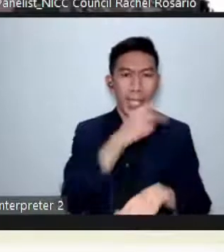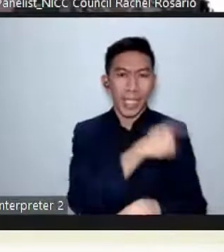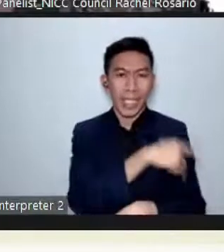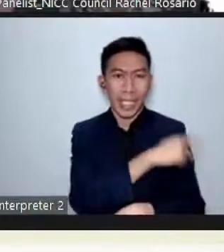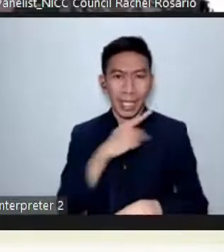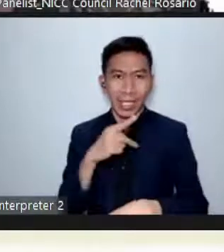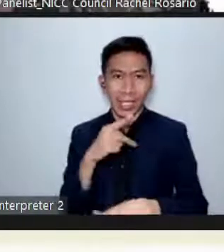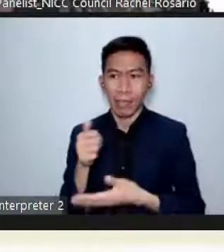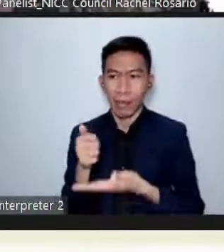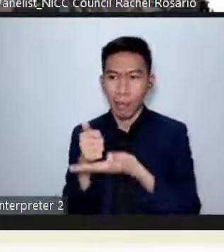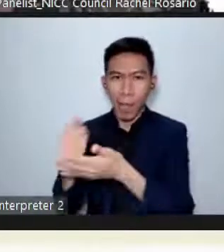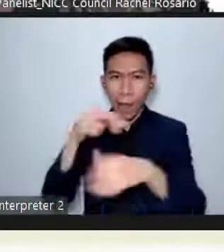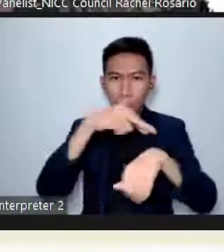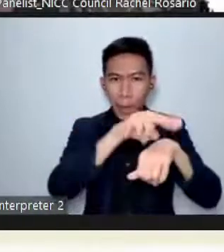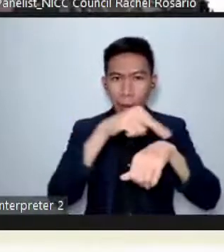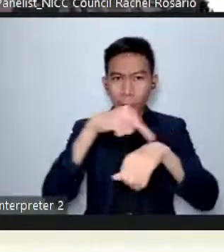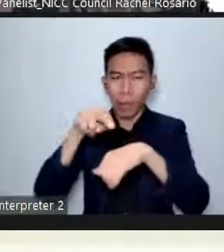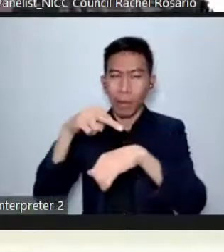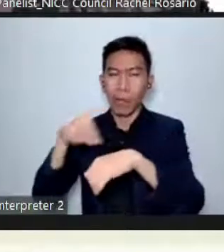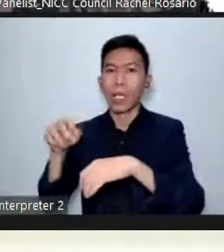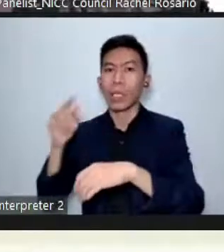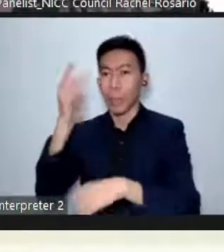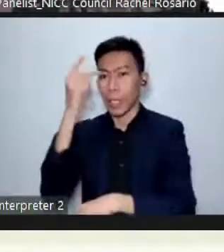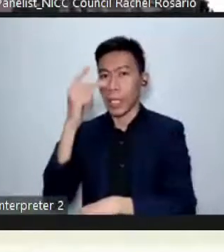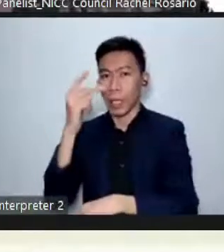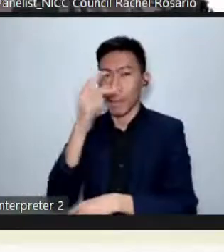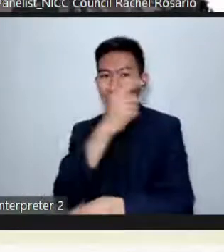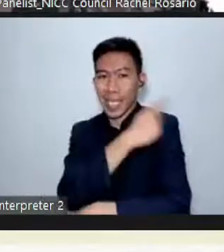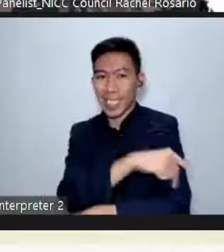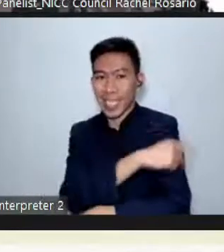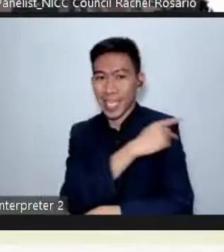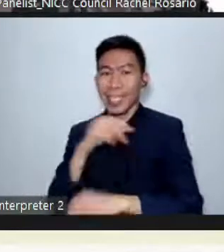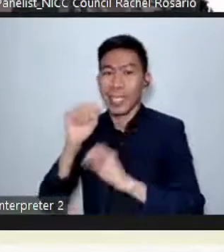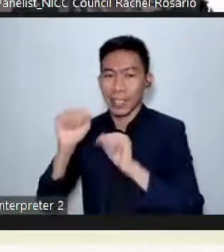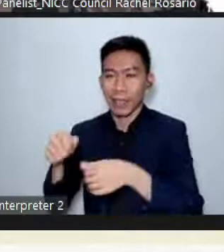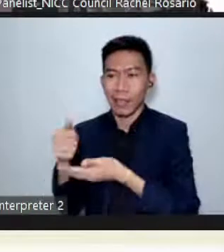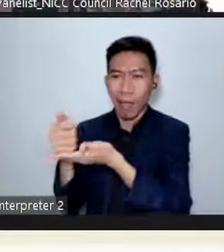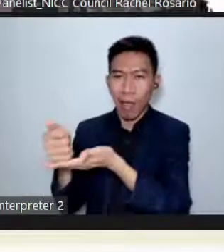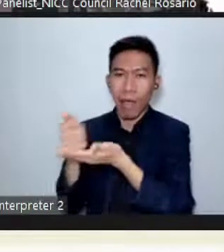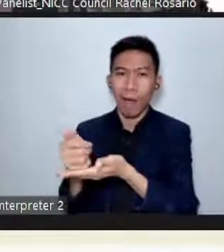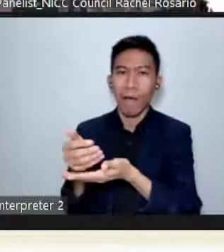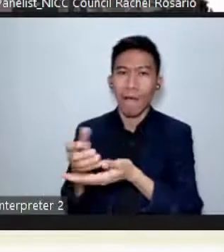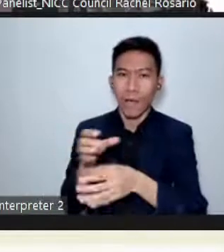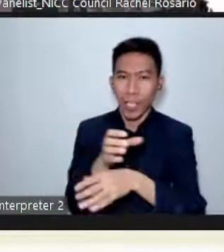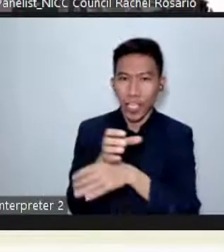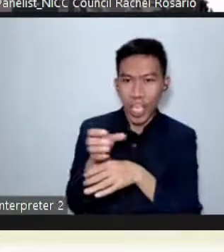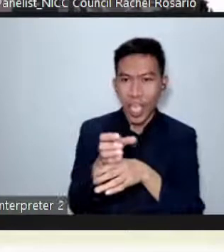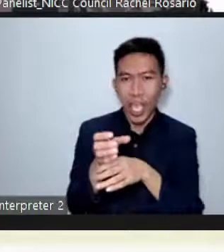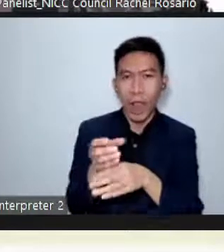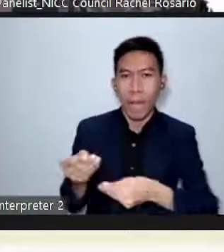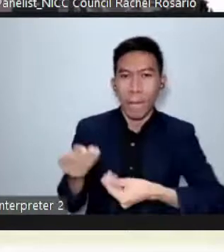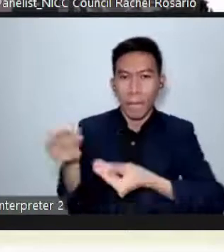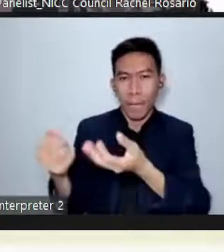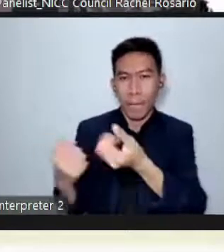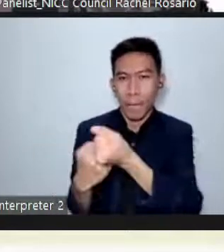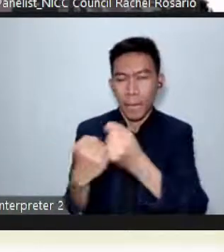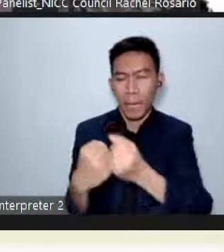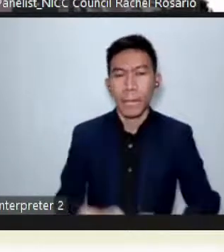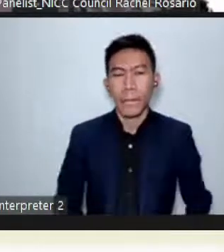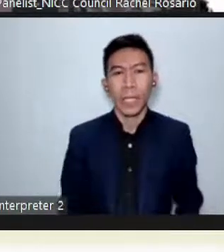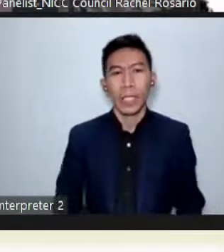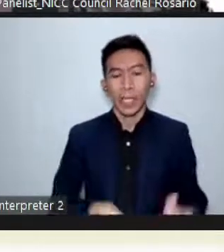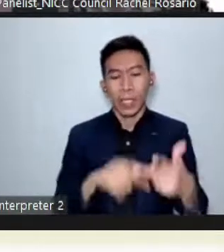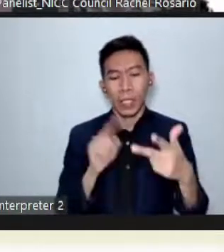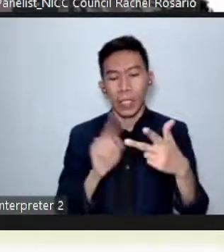patients can be guided in the healthcare provider network. And of course, lastly, the